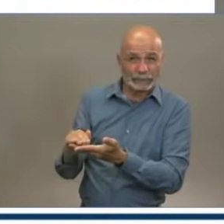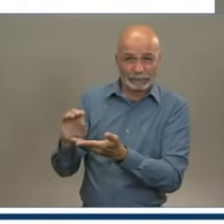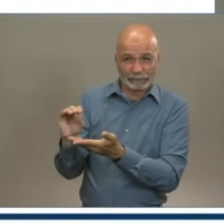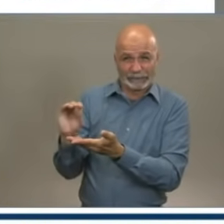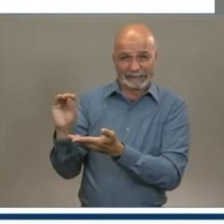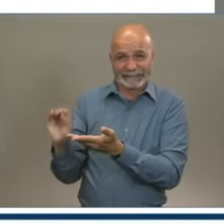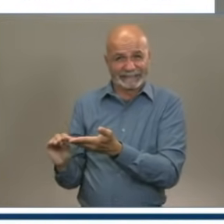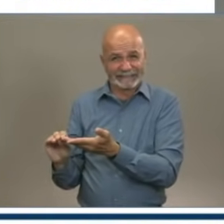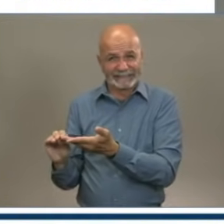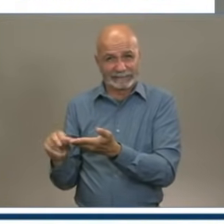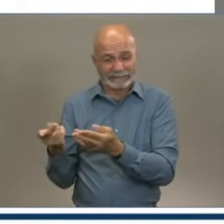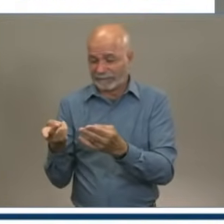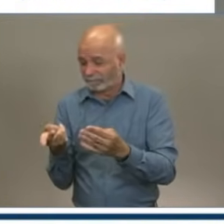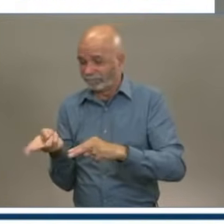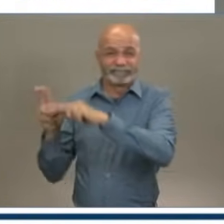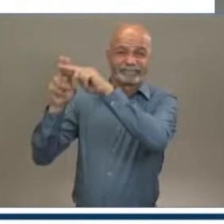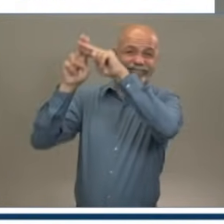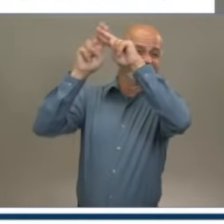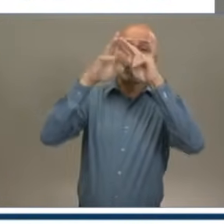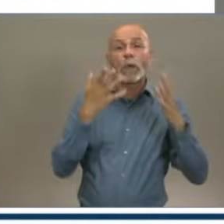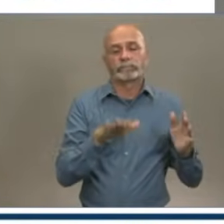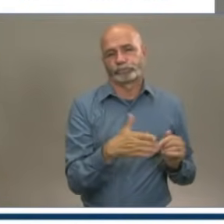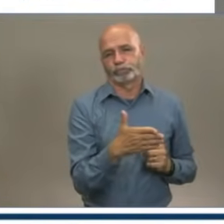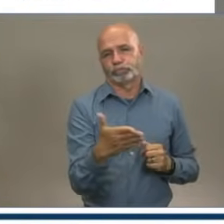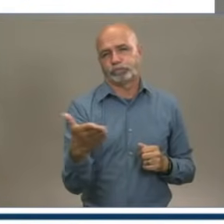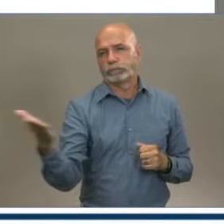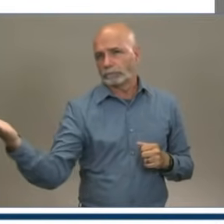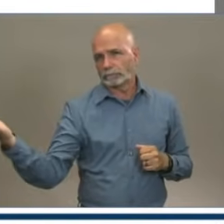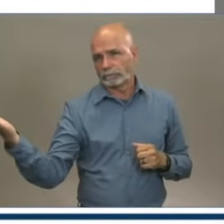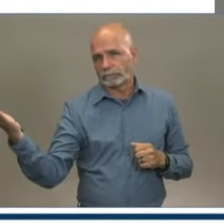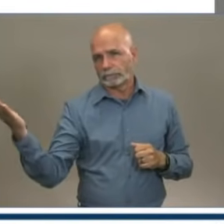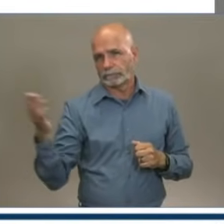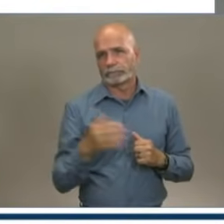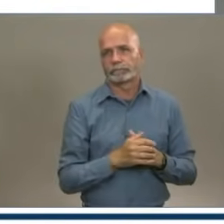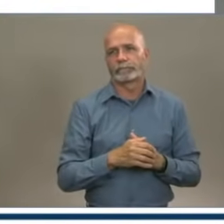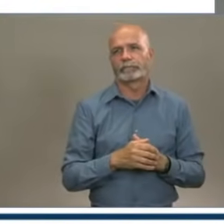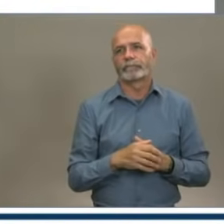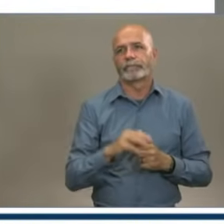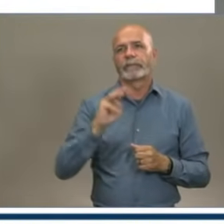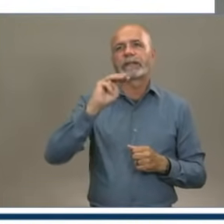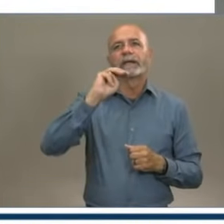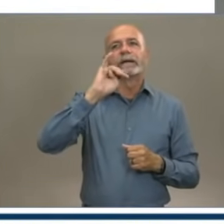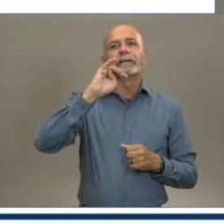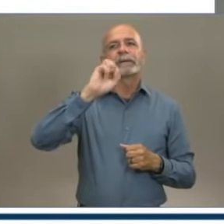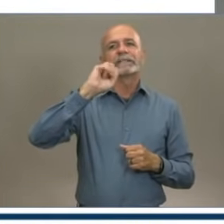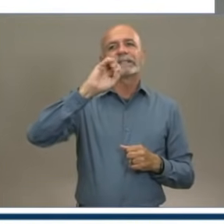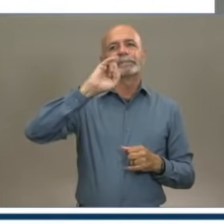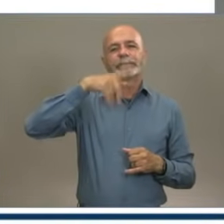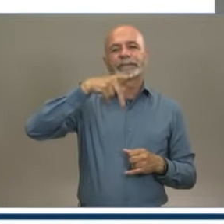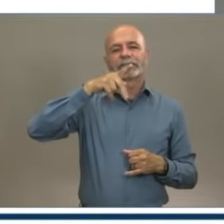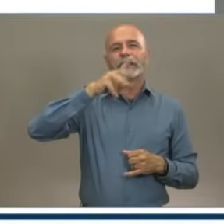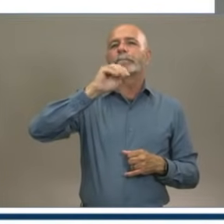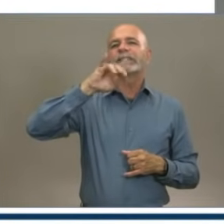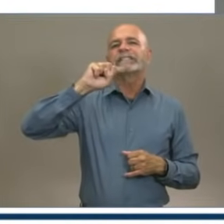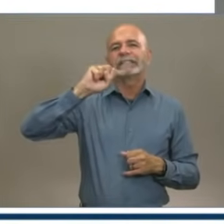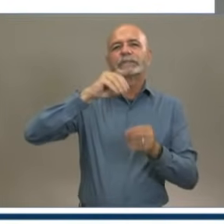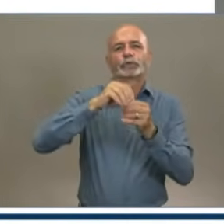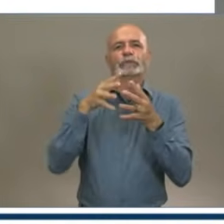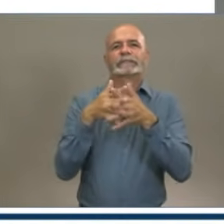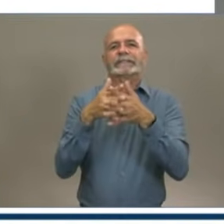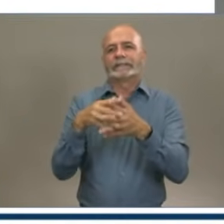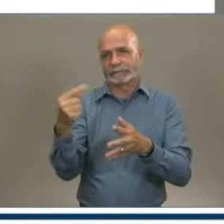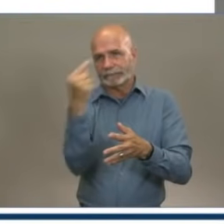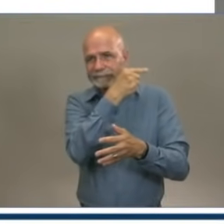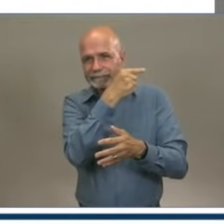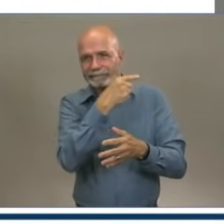state. As Mississippi's state health officer says, it is the unvaccinated people who are being diagnosed,